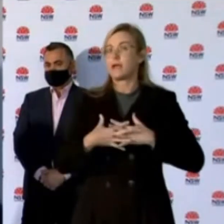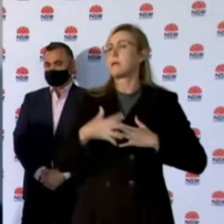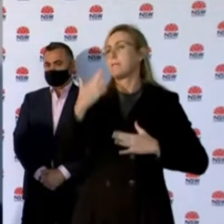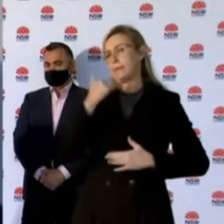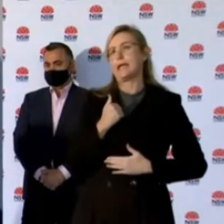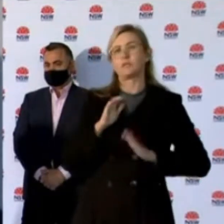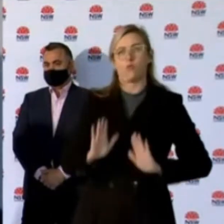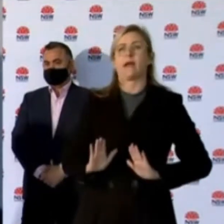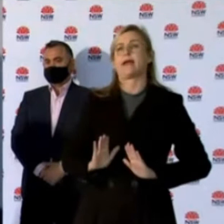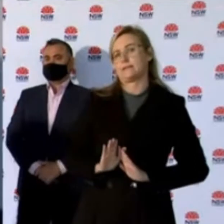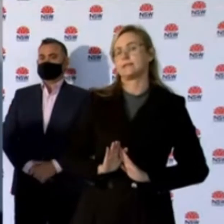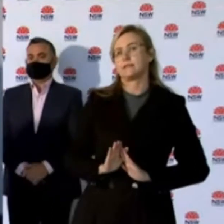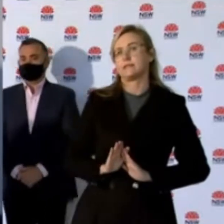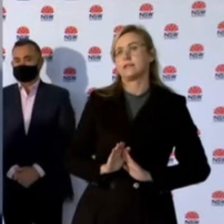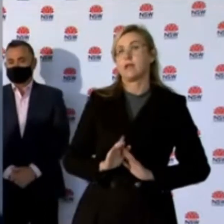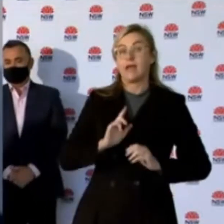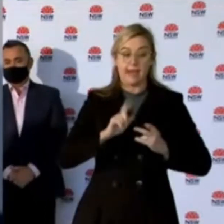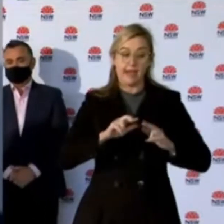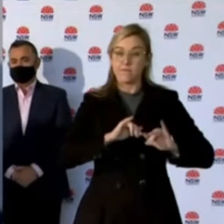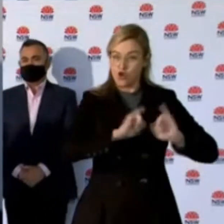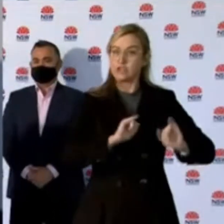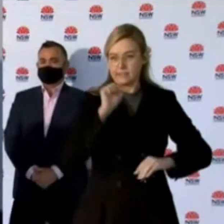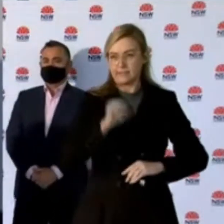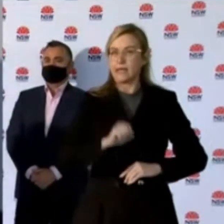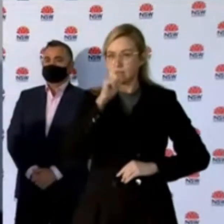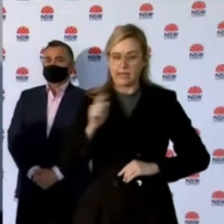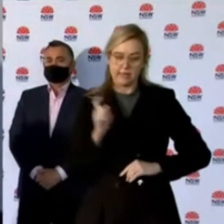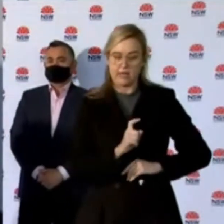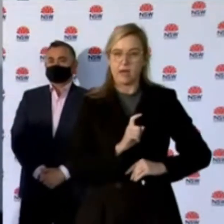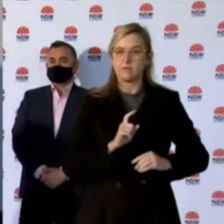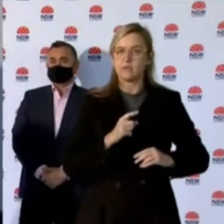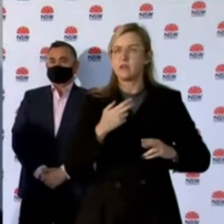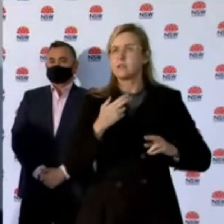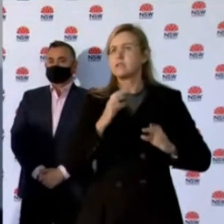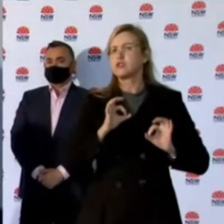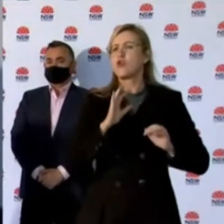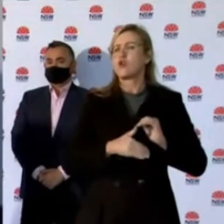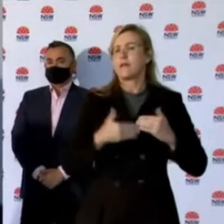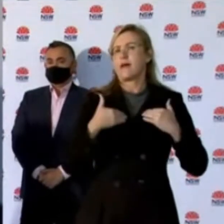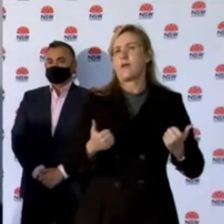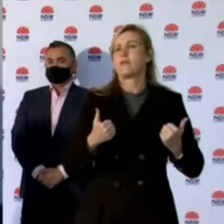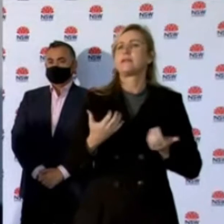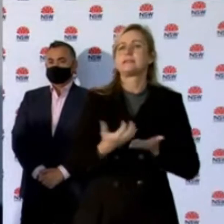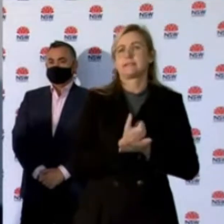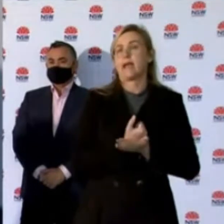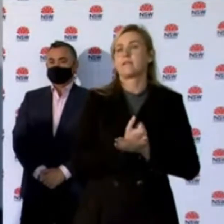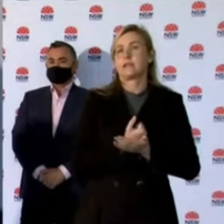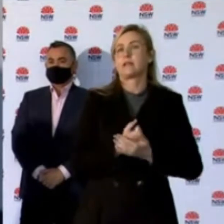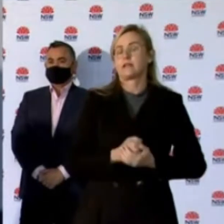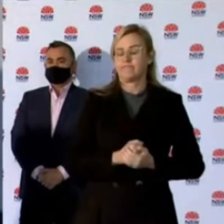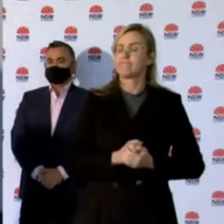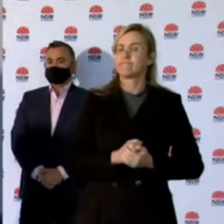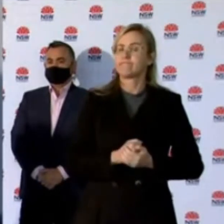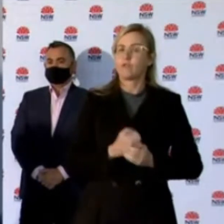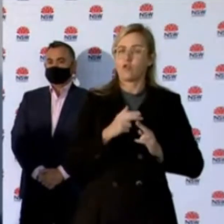common sense. Please know that if you need something to maintain the health and safety and well-being of your community, that will be of your